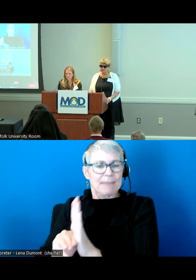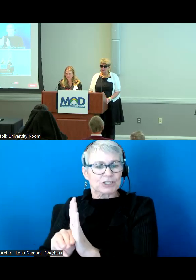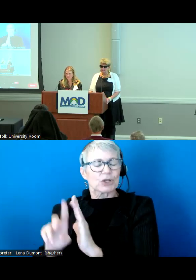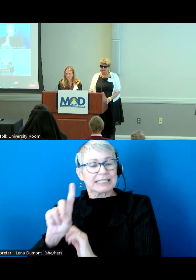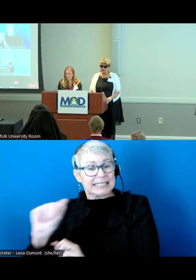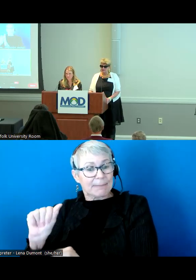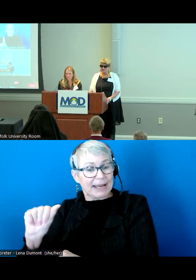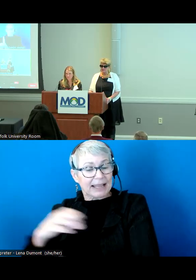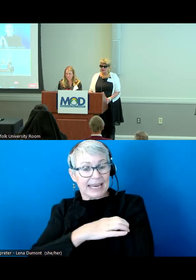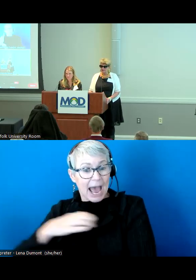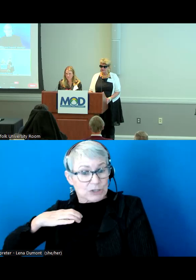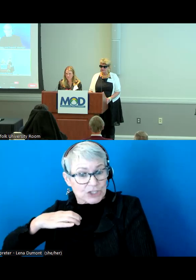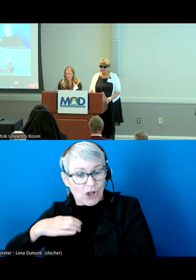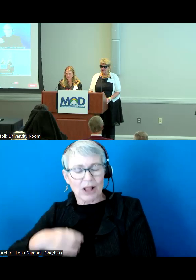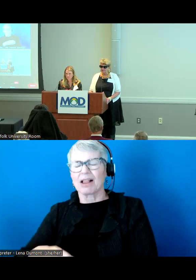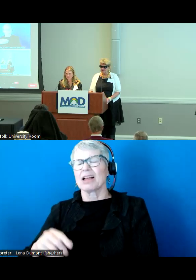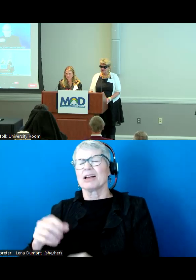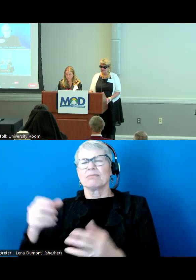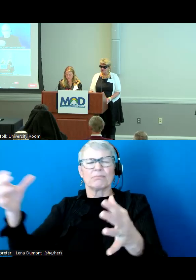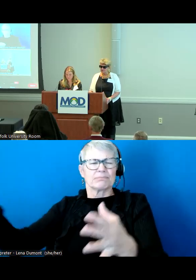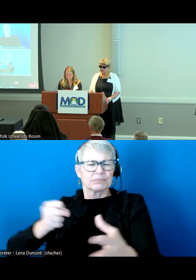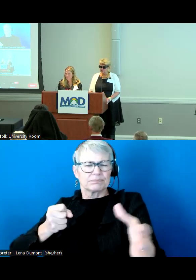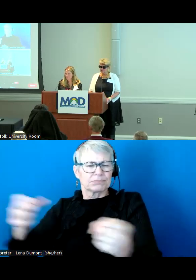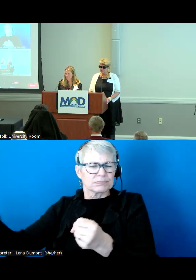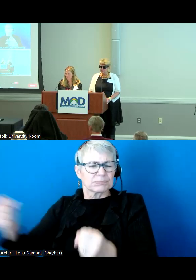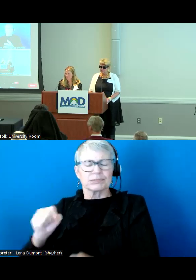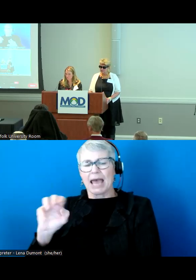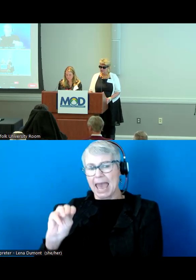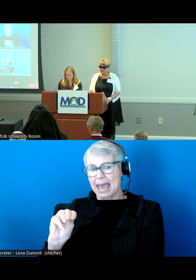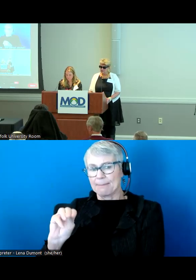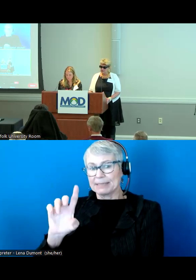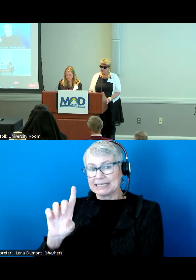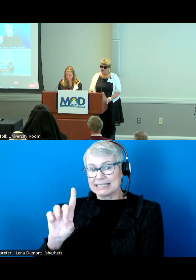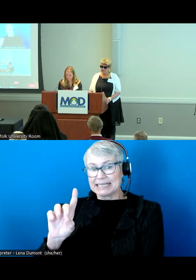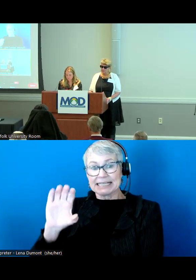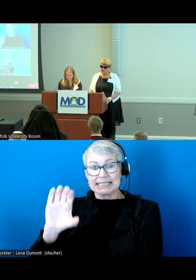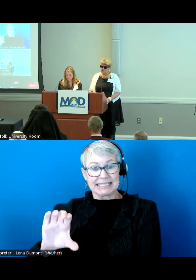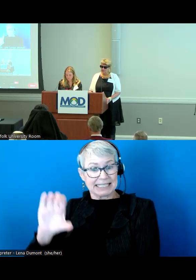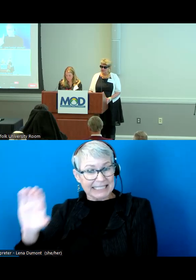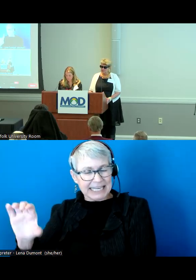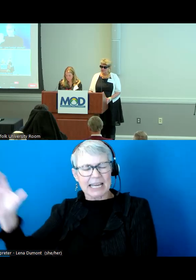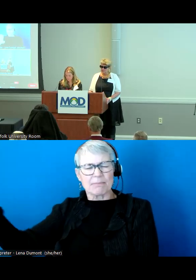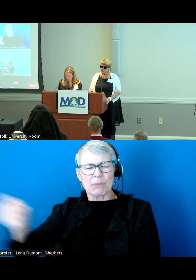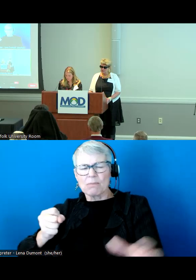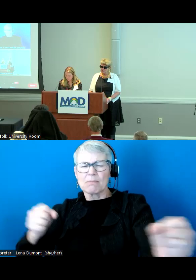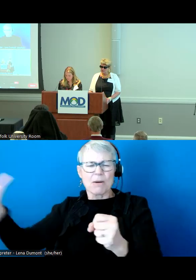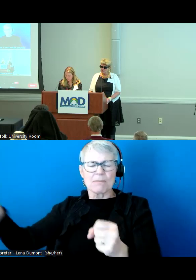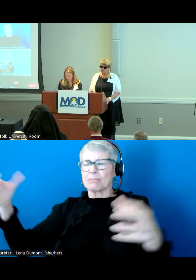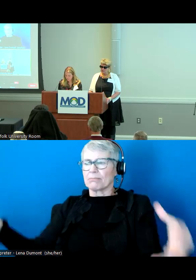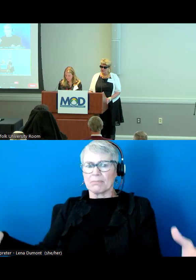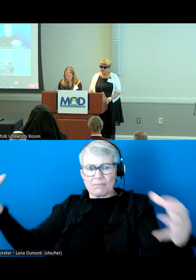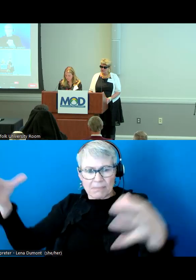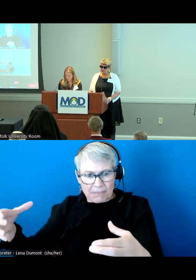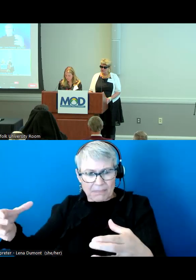have the executive director and others from MDDC that are also here today. We actually are